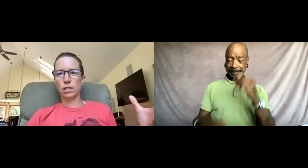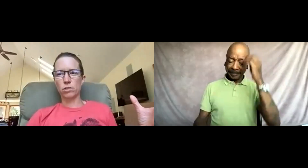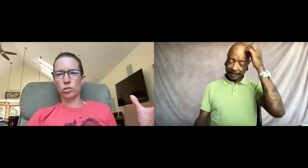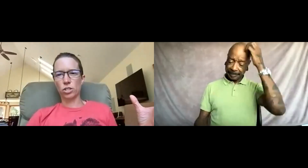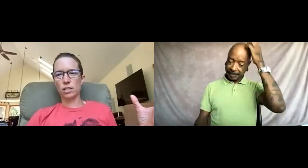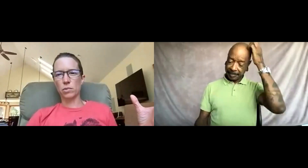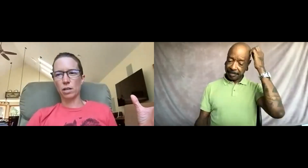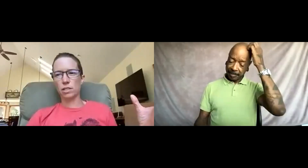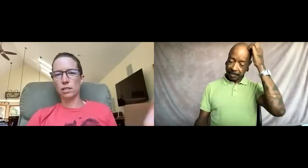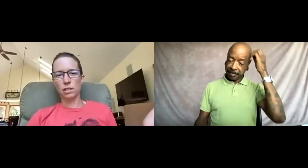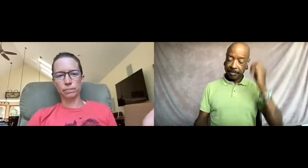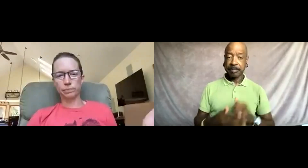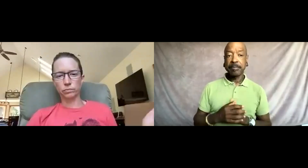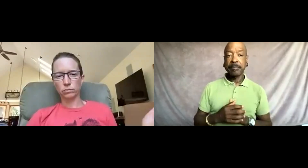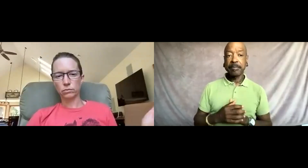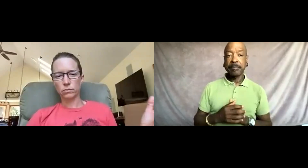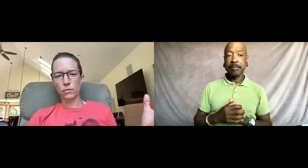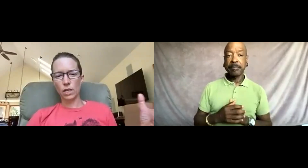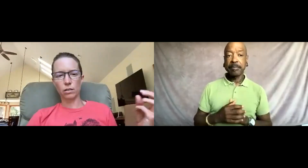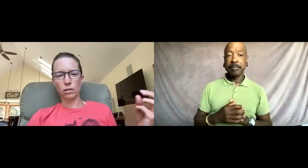it. With deed restrictions, sometimes the city,